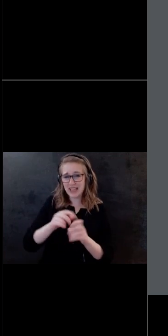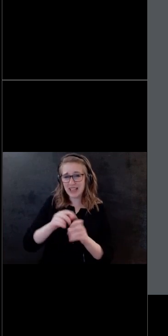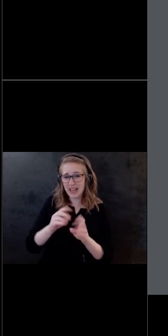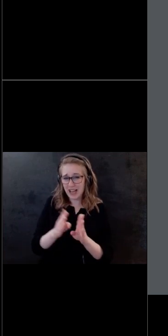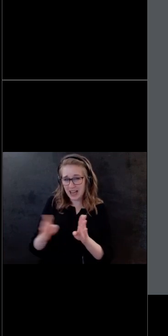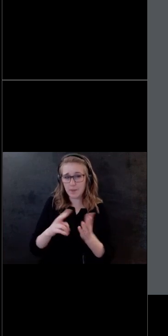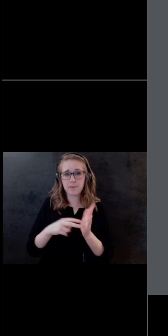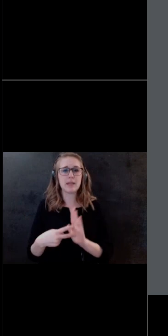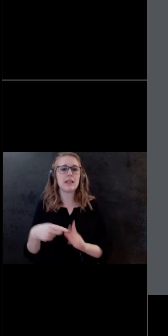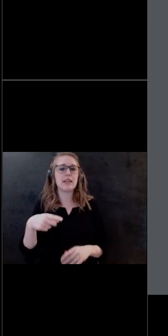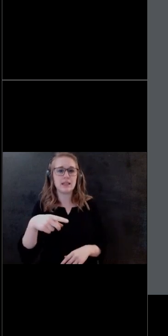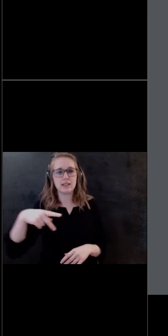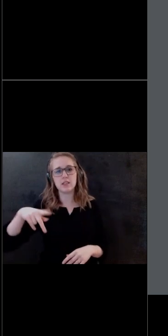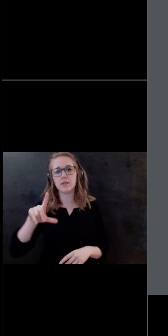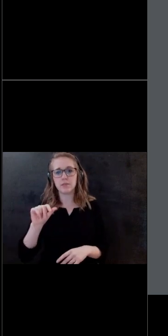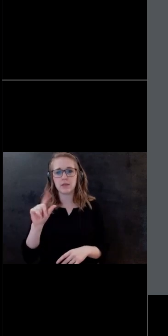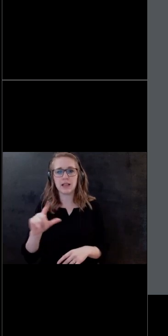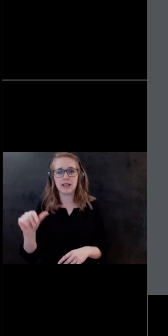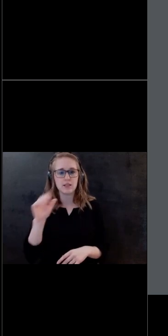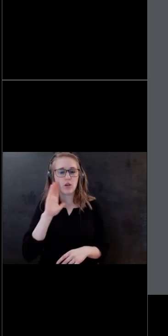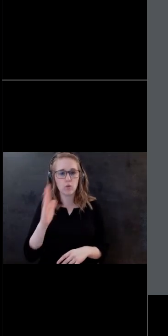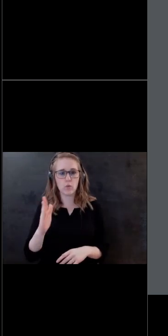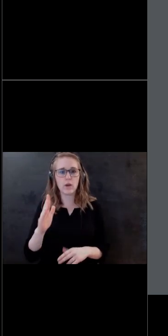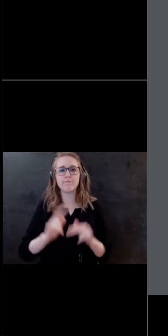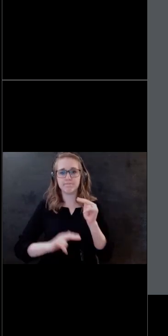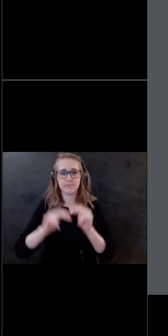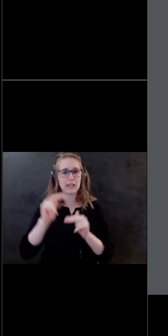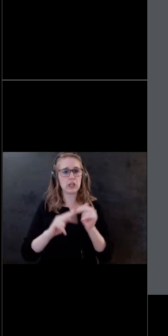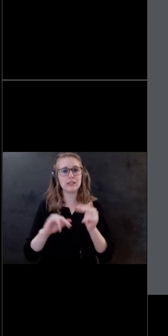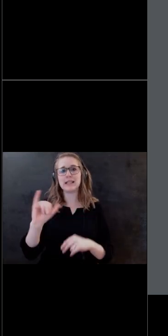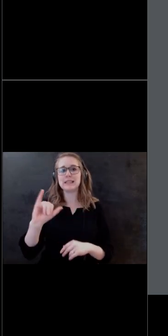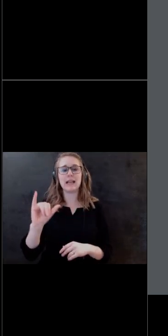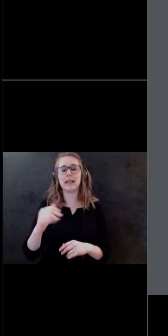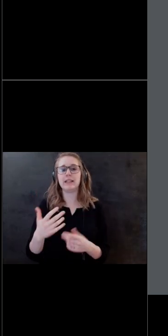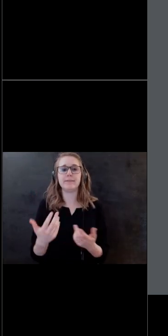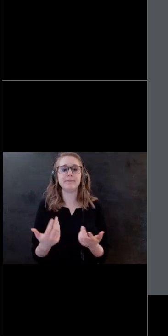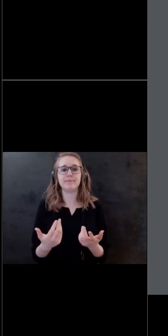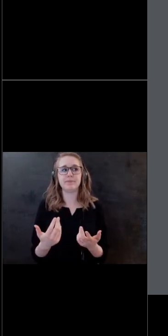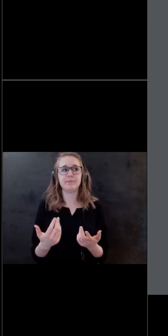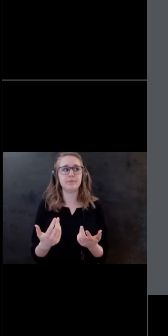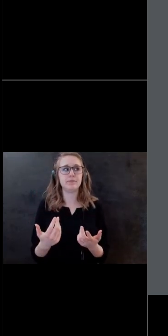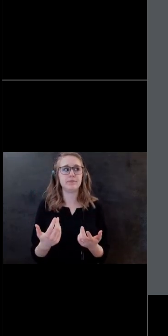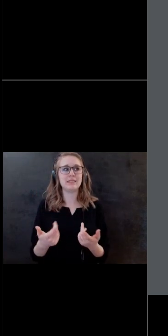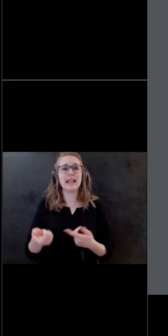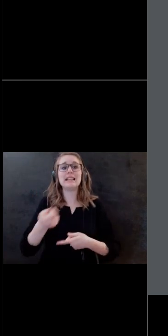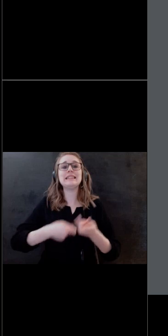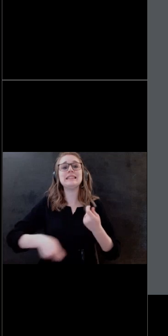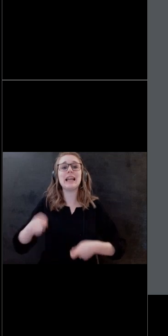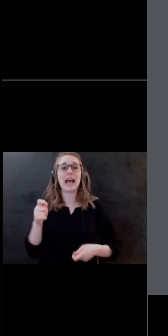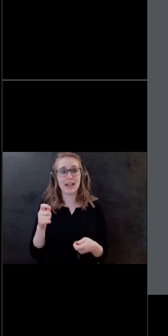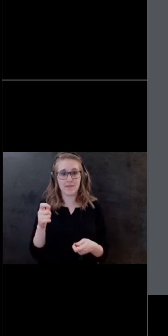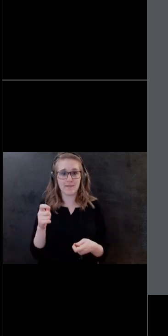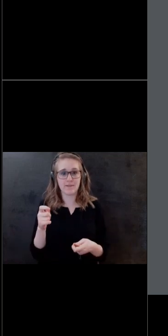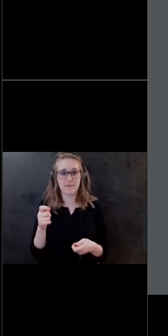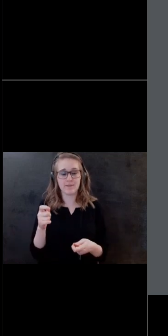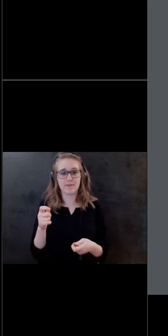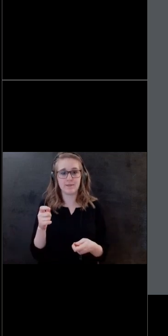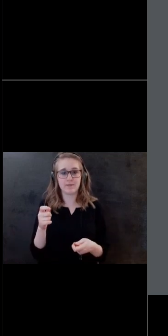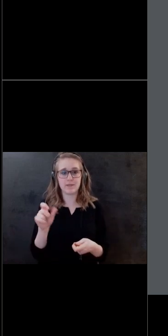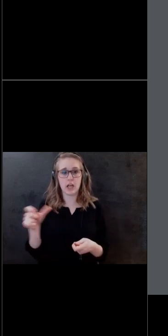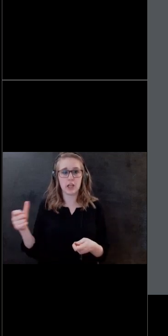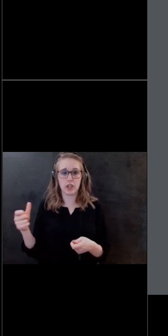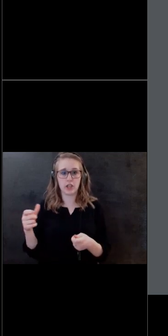this plaza would be constructed as sort of an in lieu of public good of as opposed to